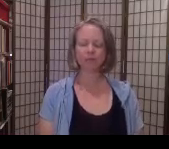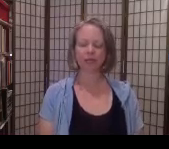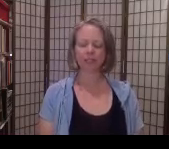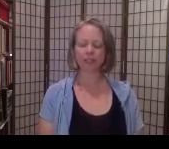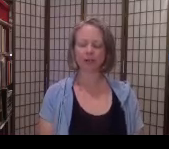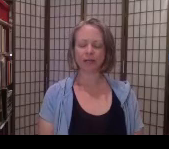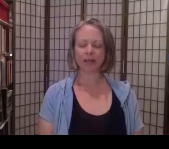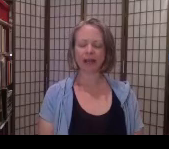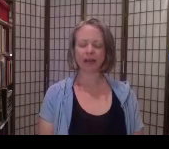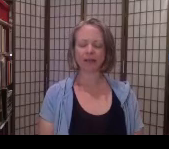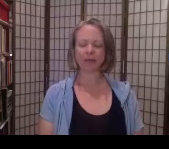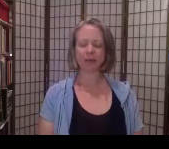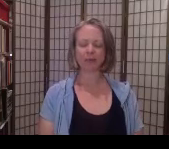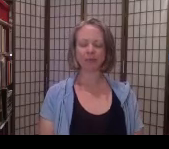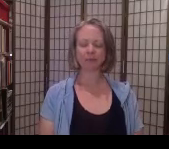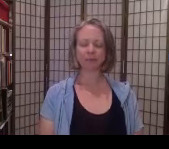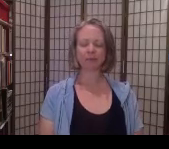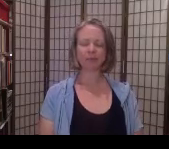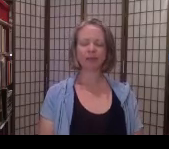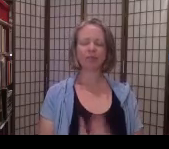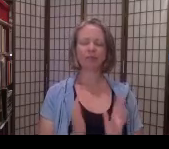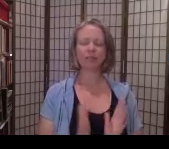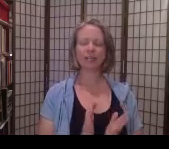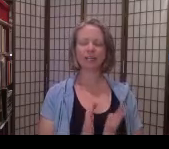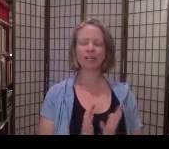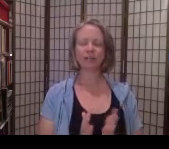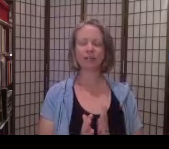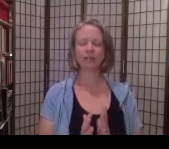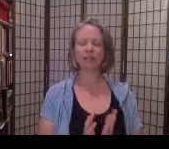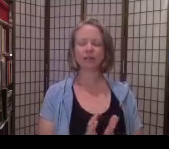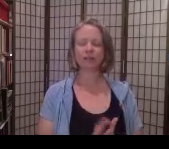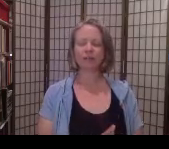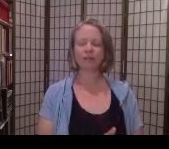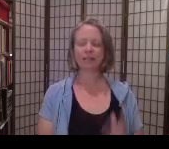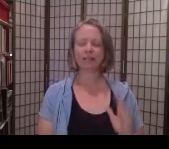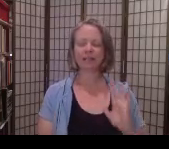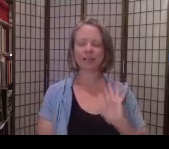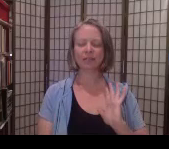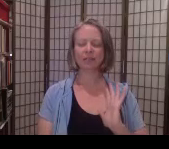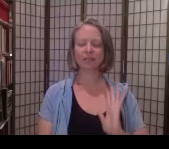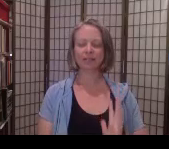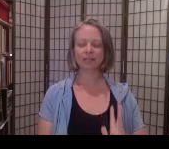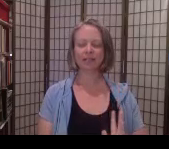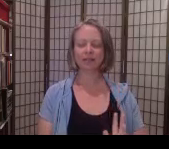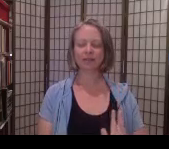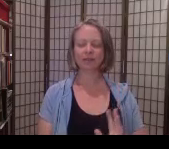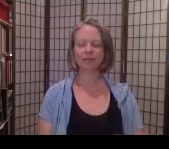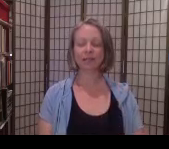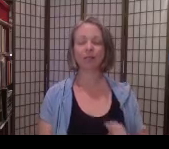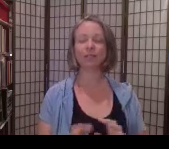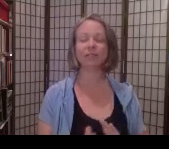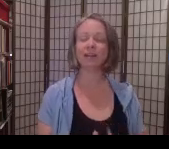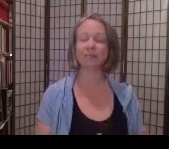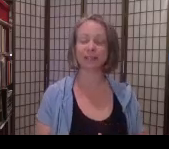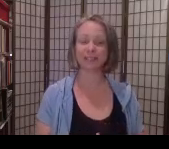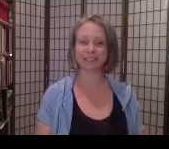the cricket is showing how, like, if you're sitting and you're meditating and you're listening to the sound of a cricket, like